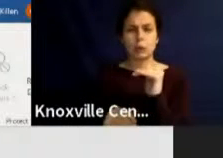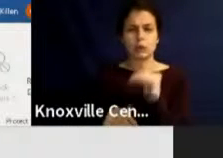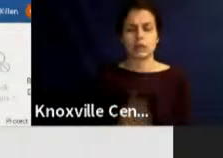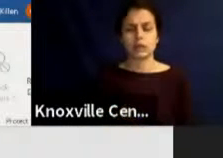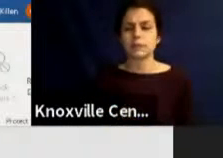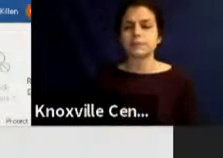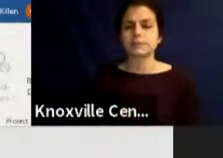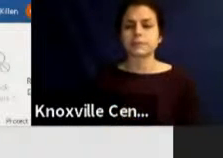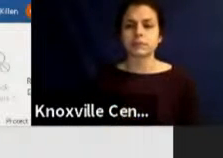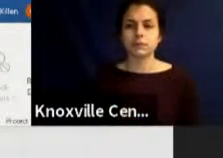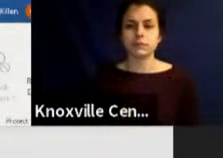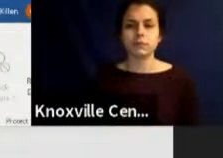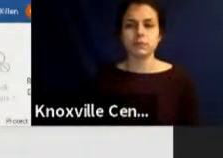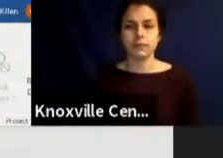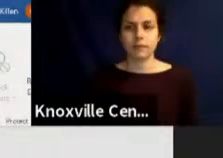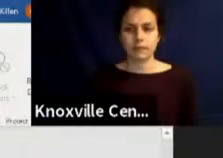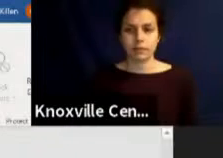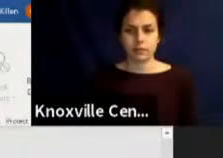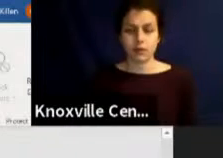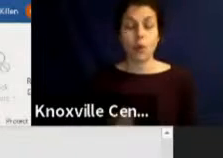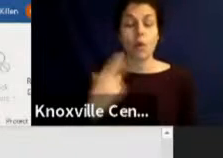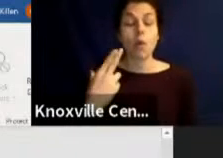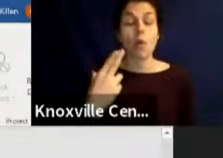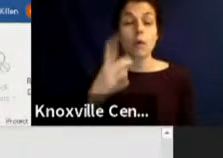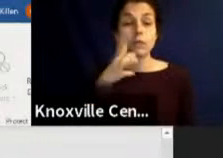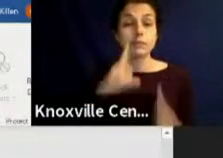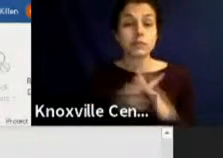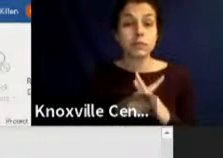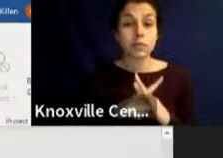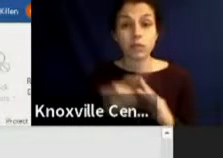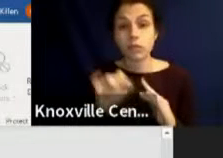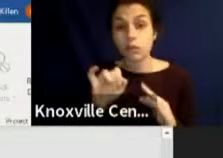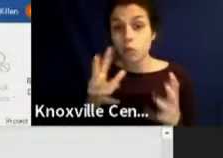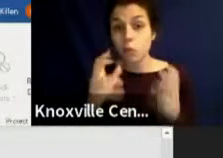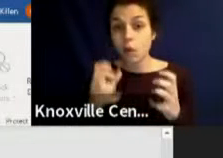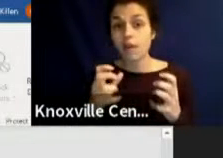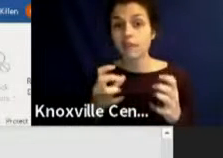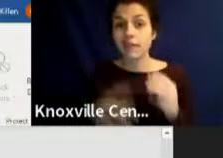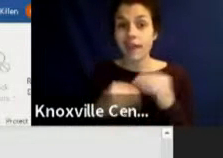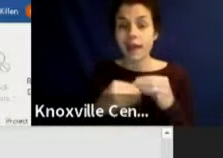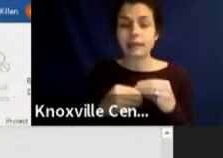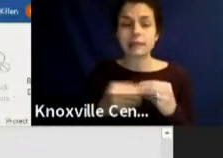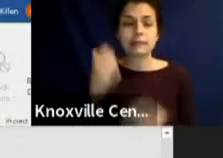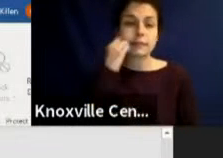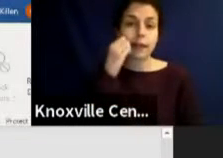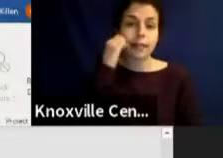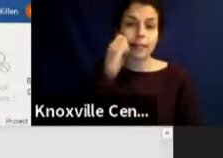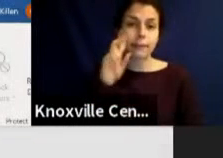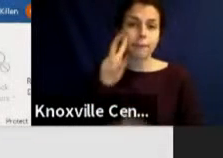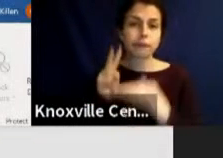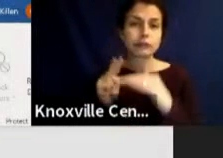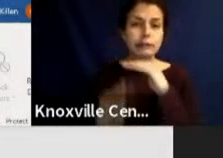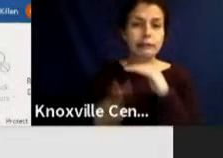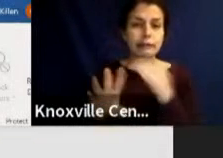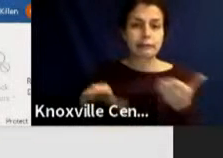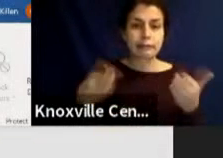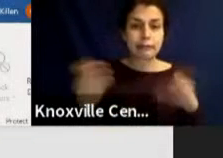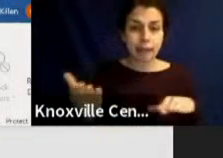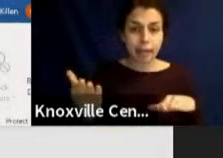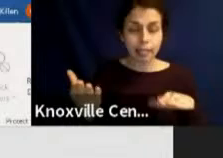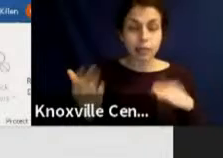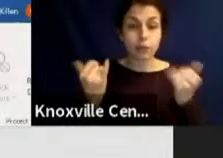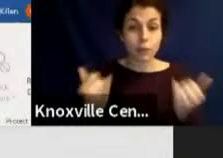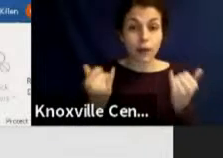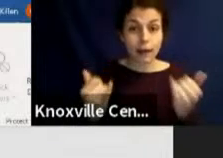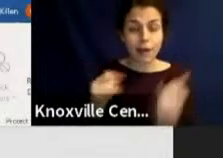I don't know if we want to do this, that daily predicted deaths are listed currently